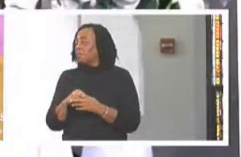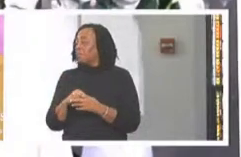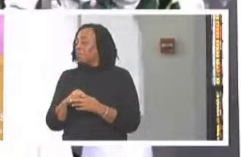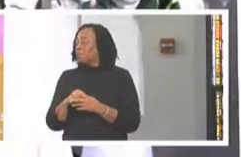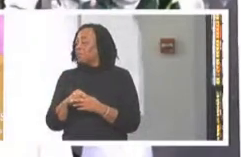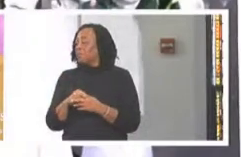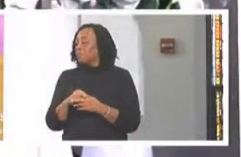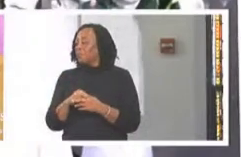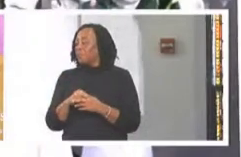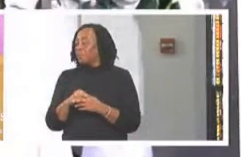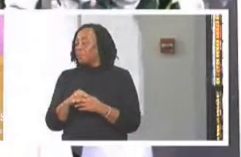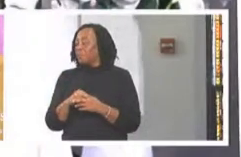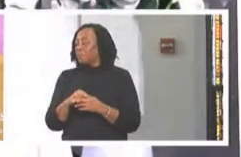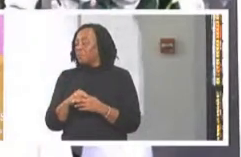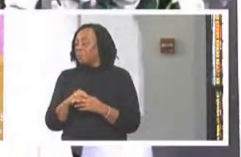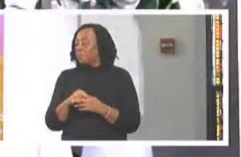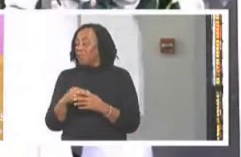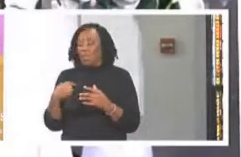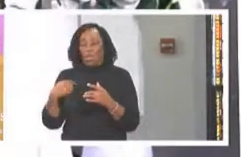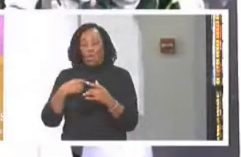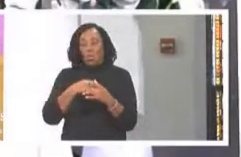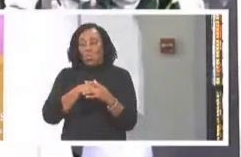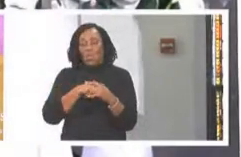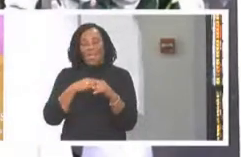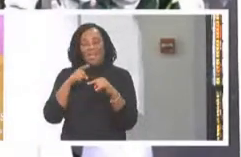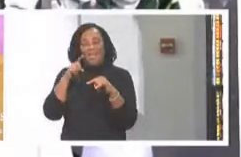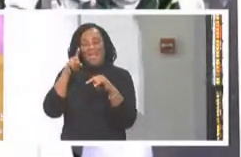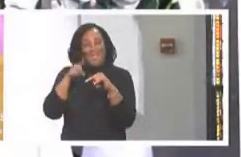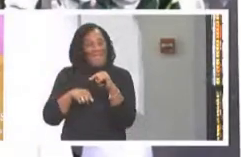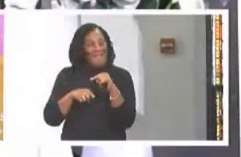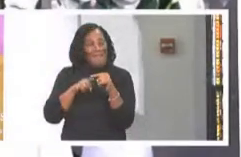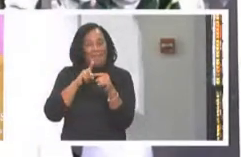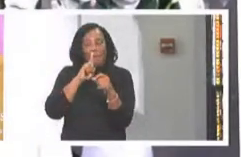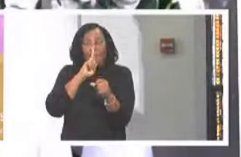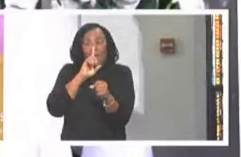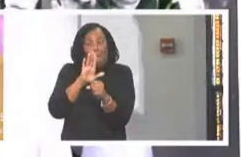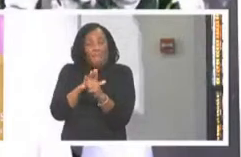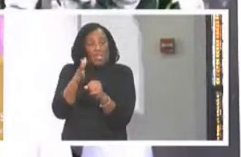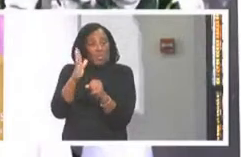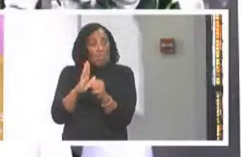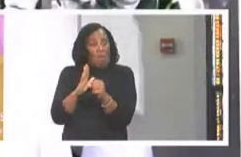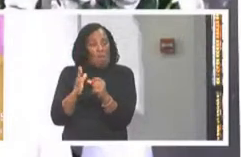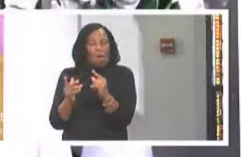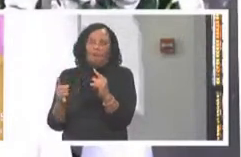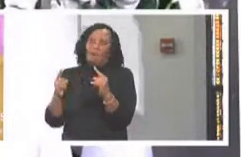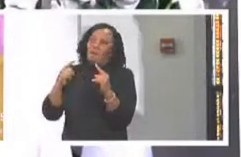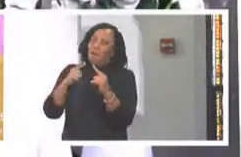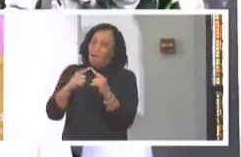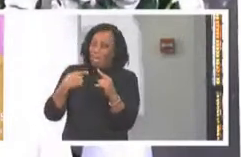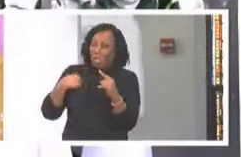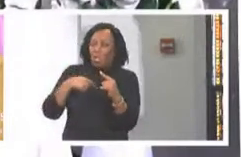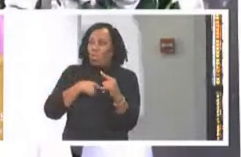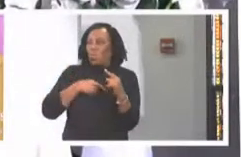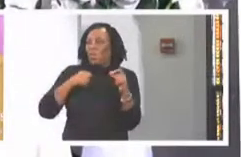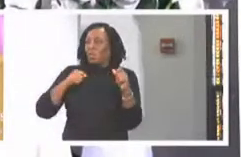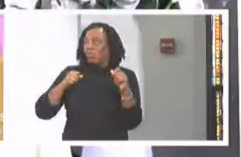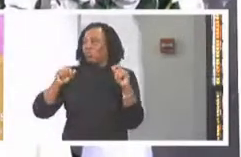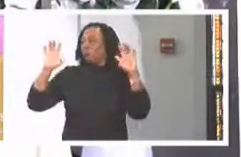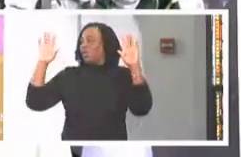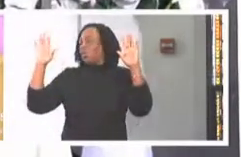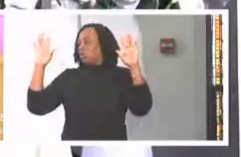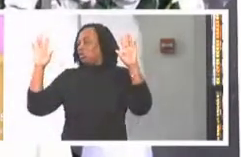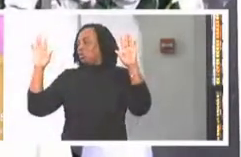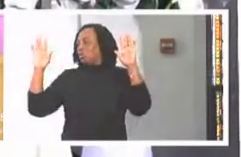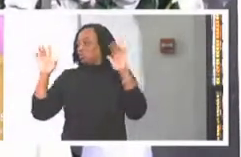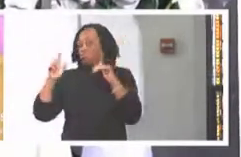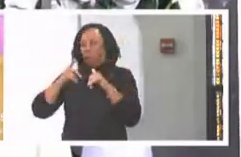God for any of those things until we surrender first. We have to surrender.